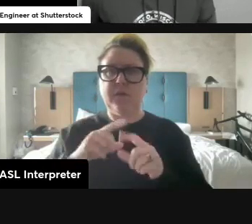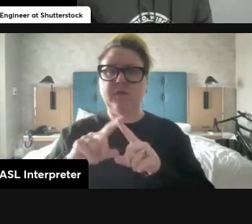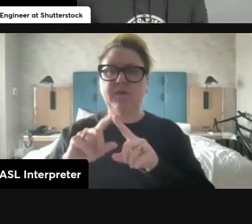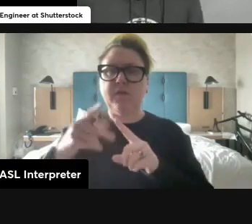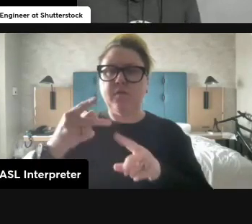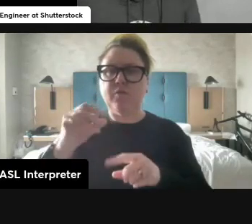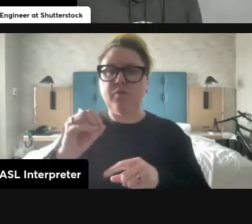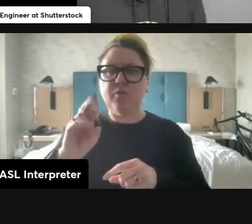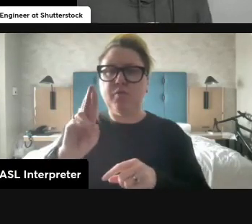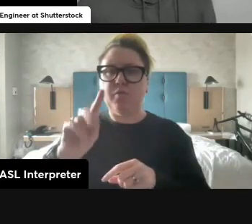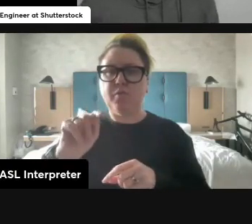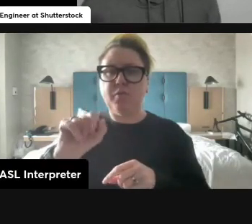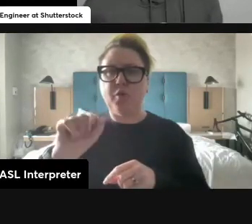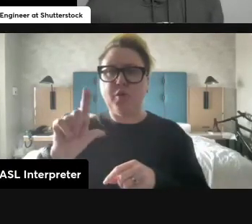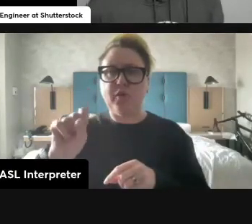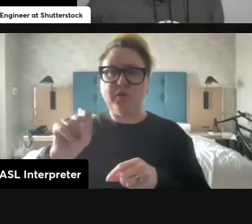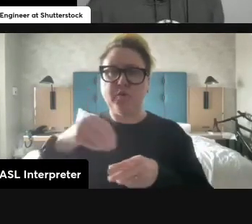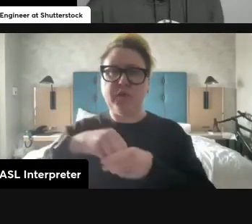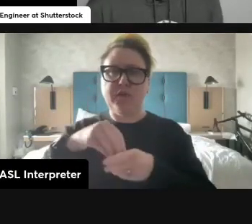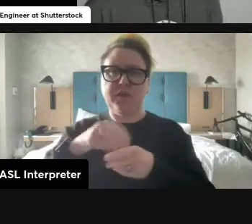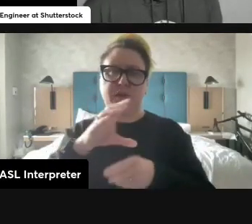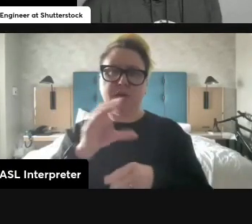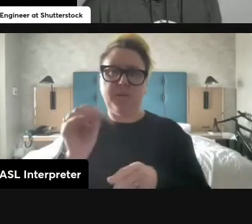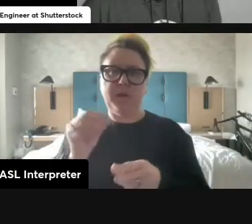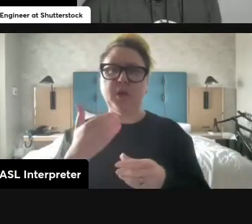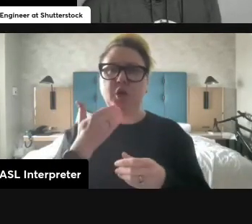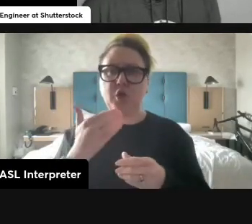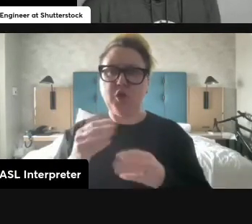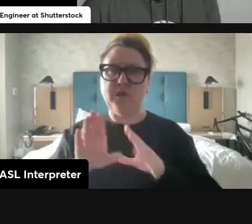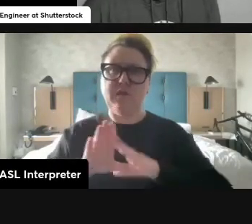company and a lot of good developers writing micro